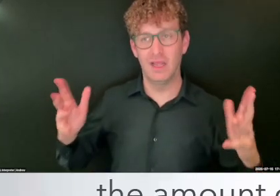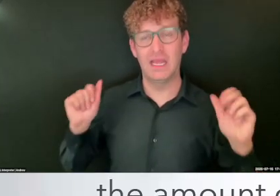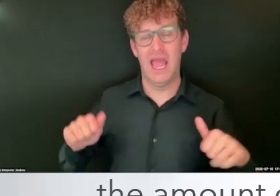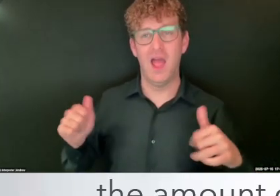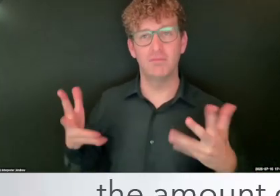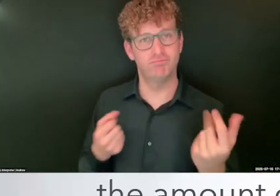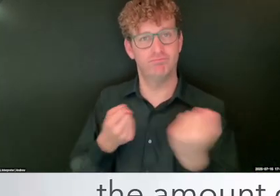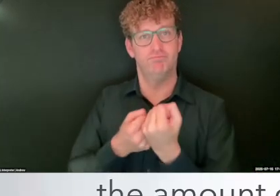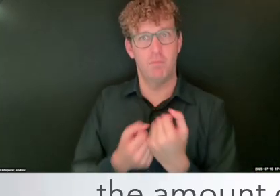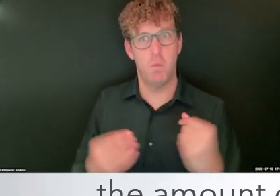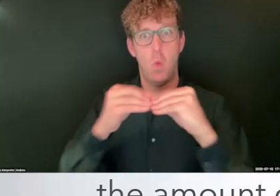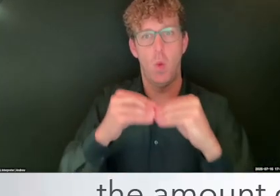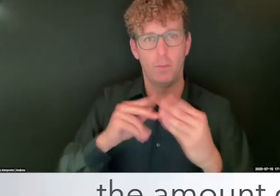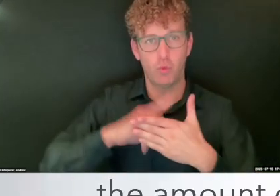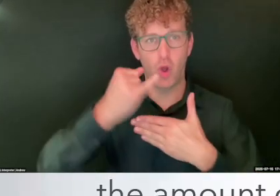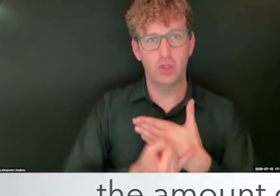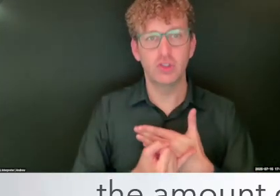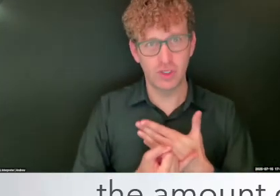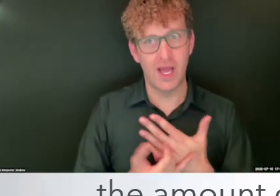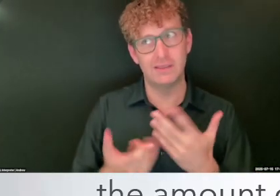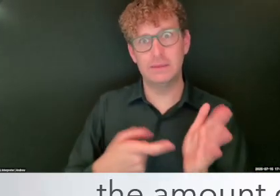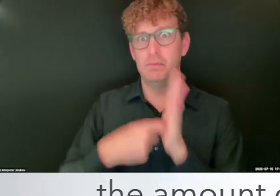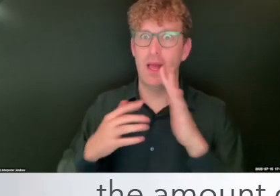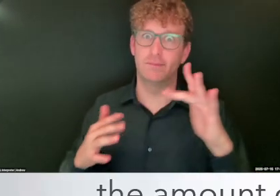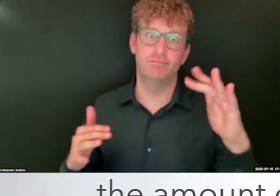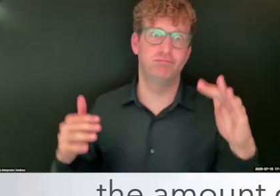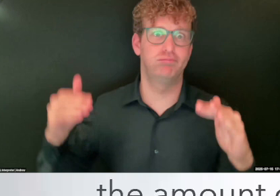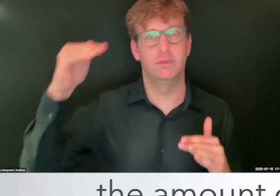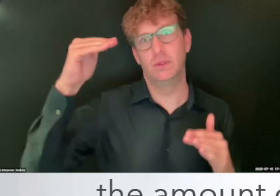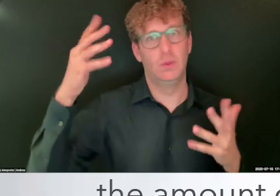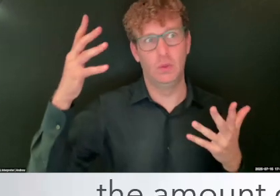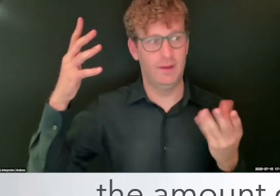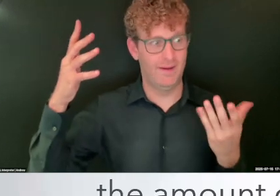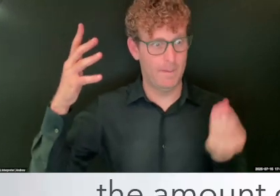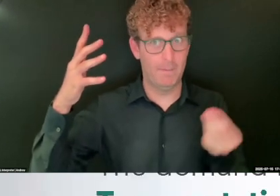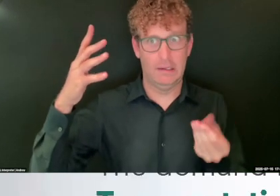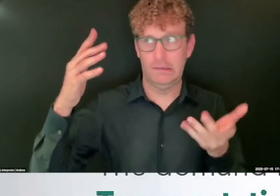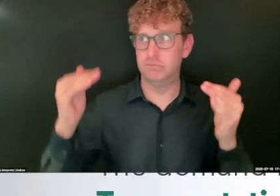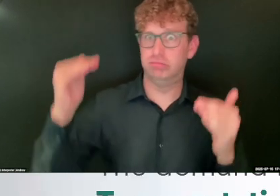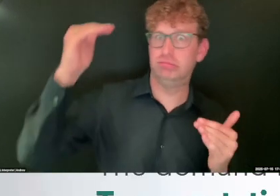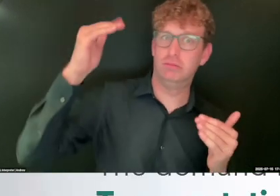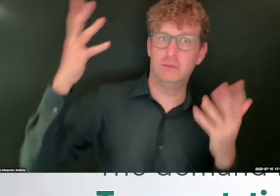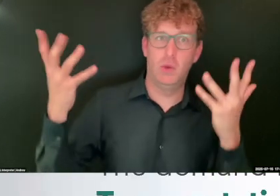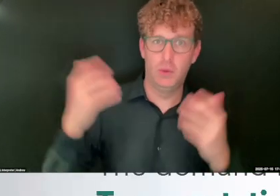available funds, especially for mobility project vouchers. Next slide, please.